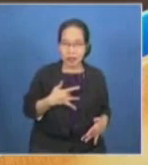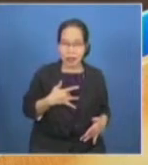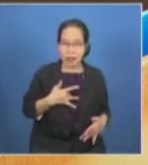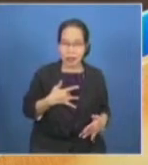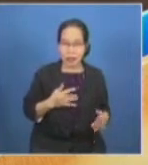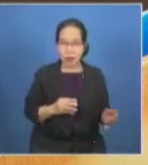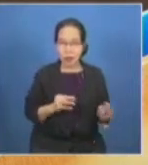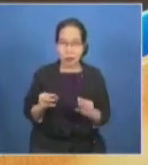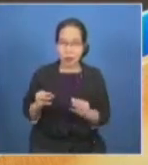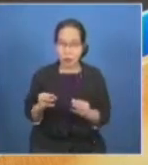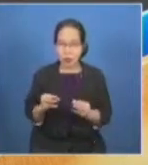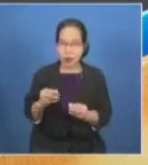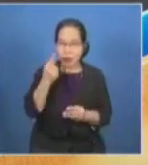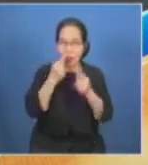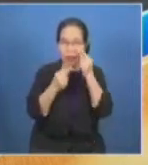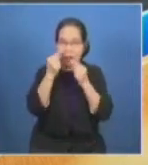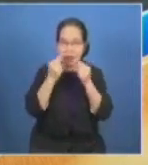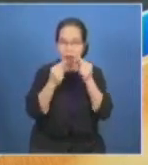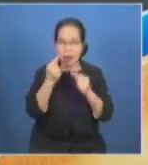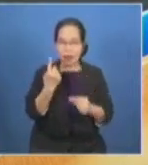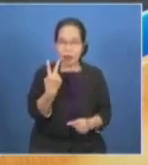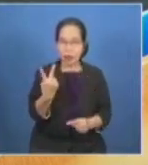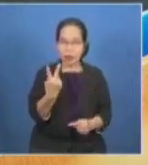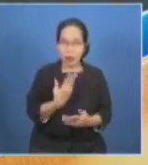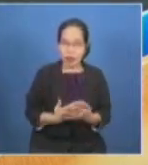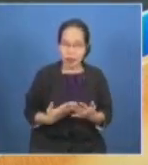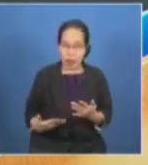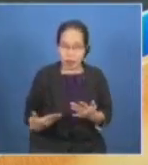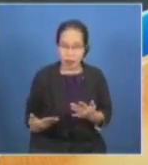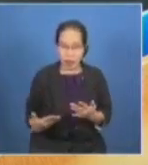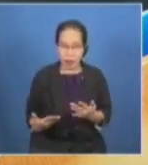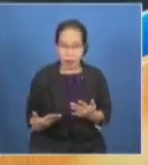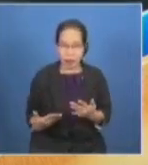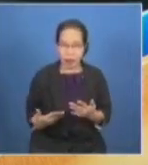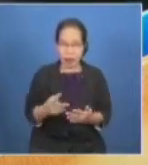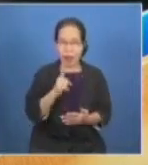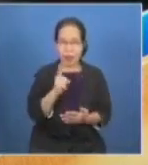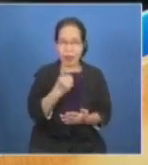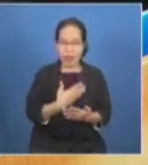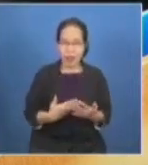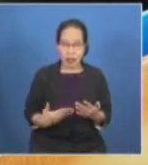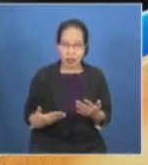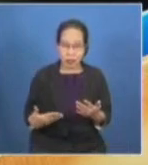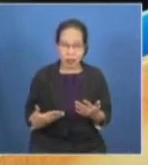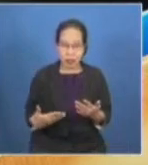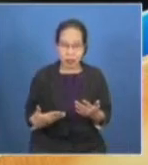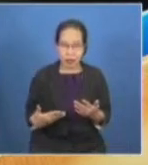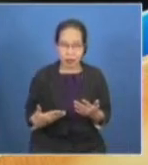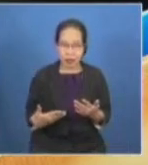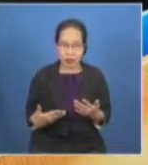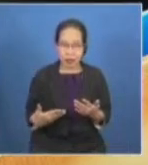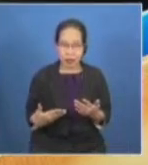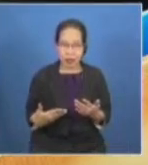feels. And what moves to cry are two things. One is